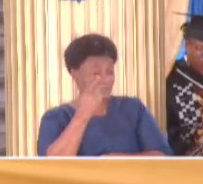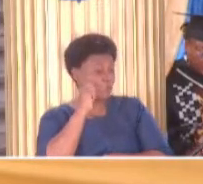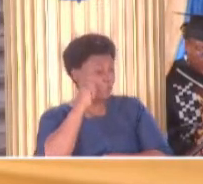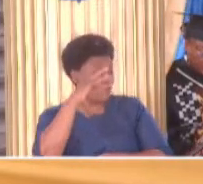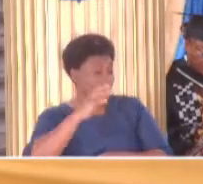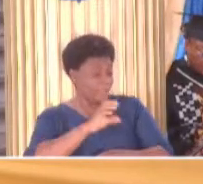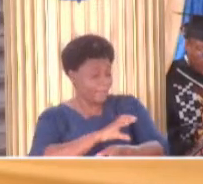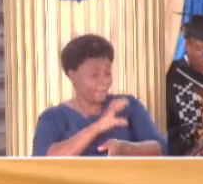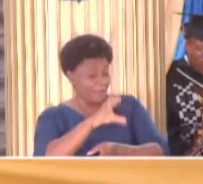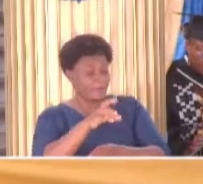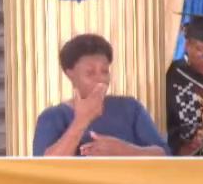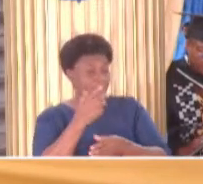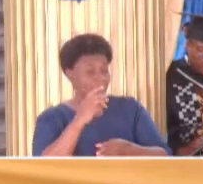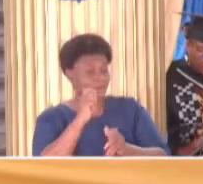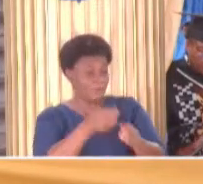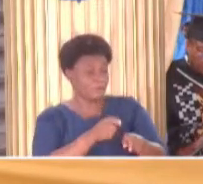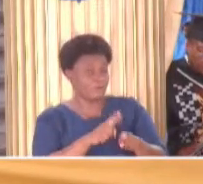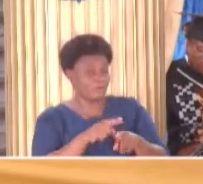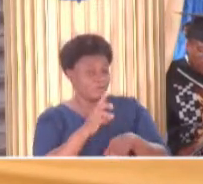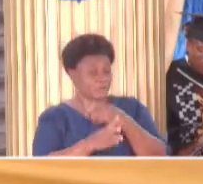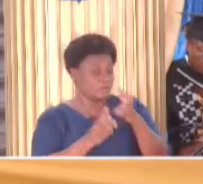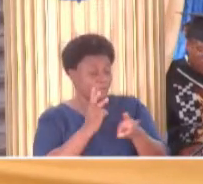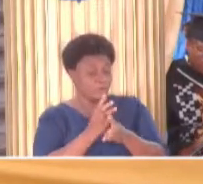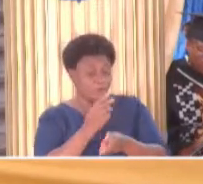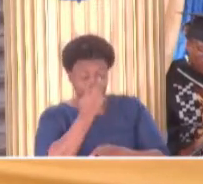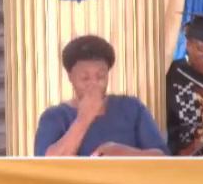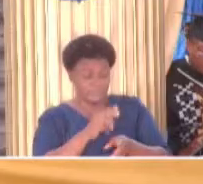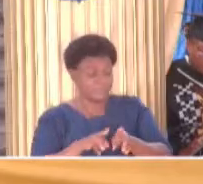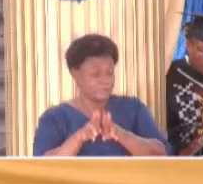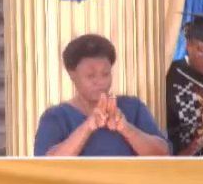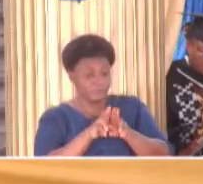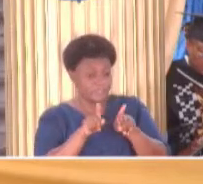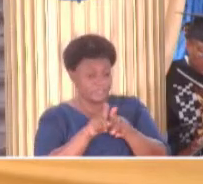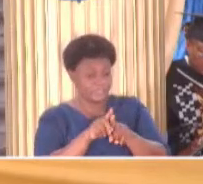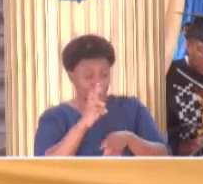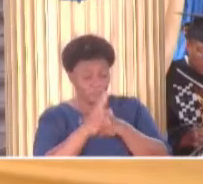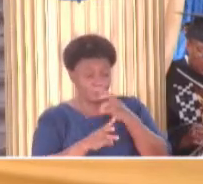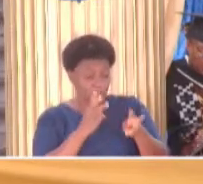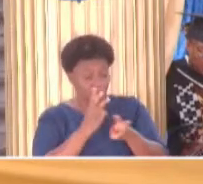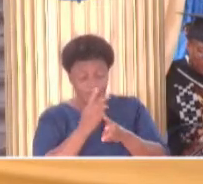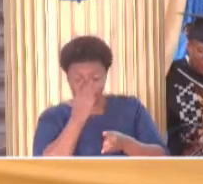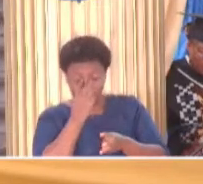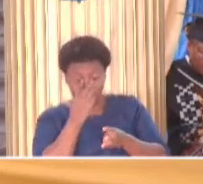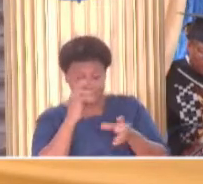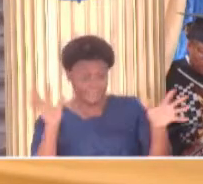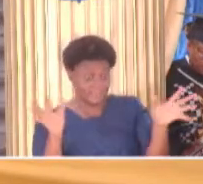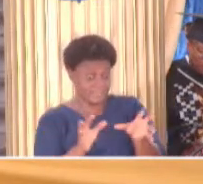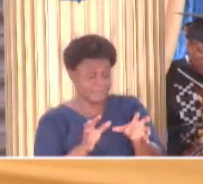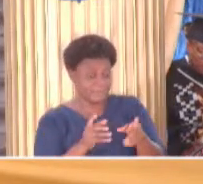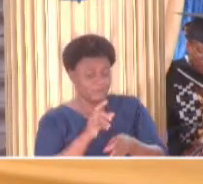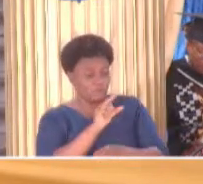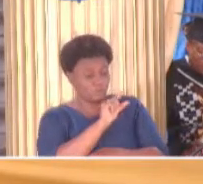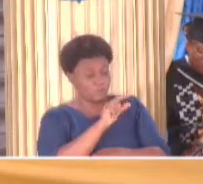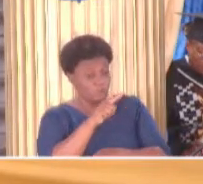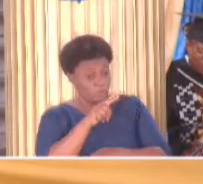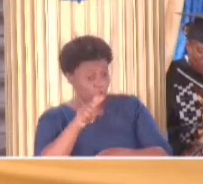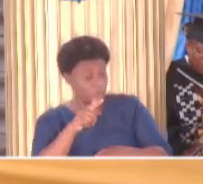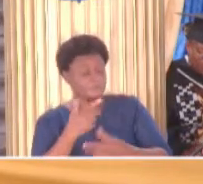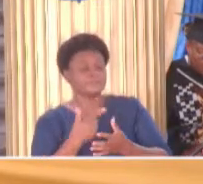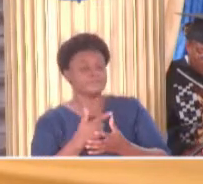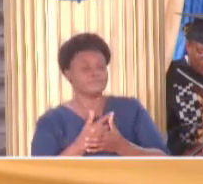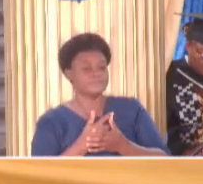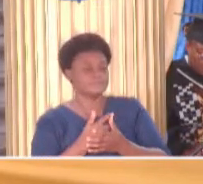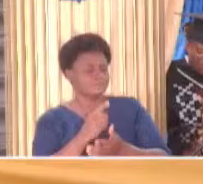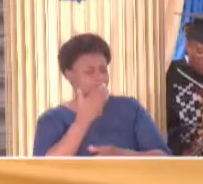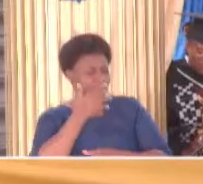from the World Blind Union at the World Blindness Summit in 2021, Excellence Award from the International Council